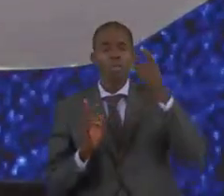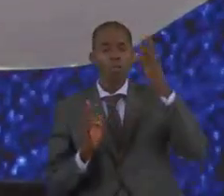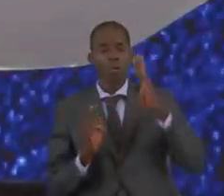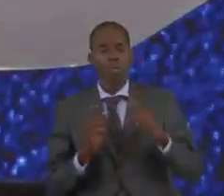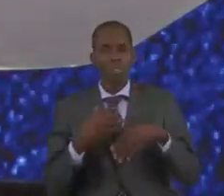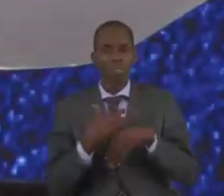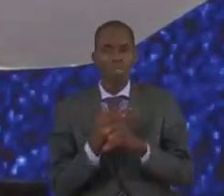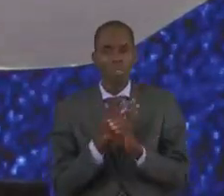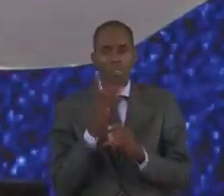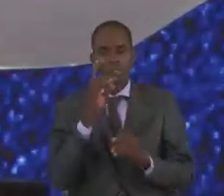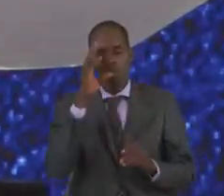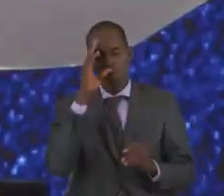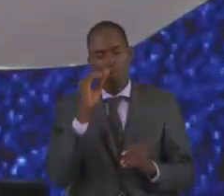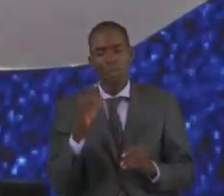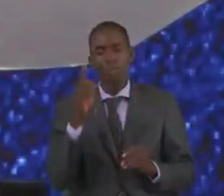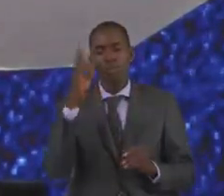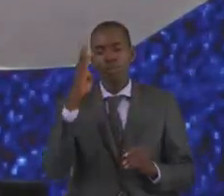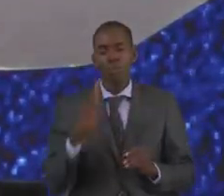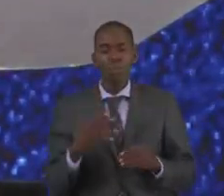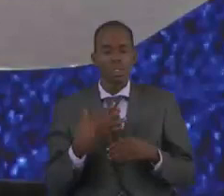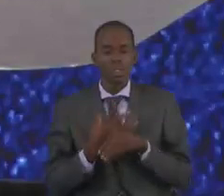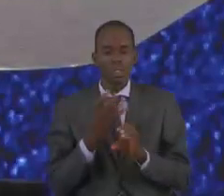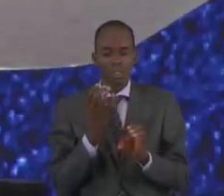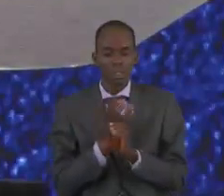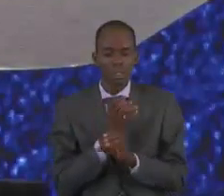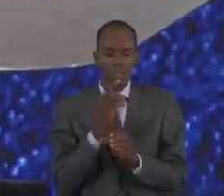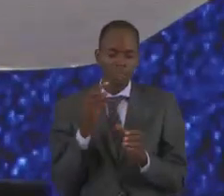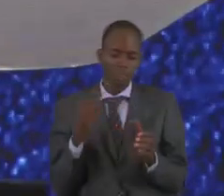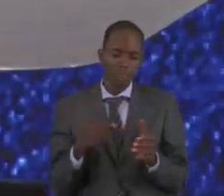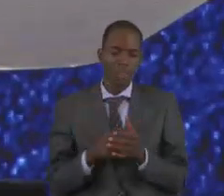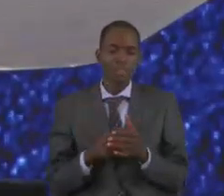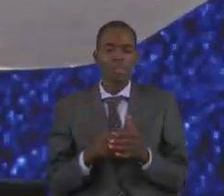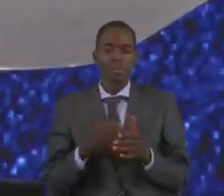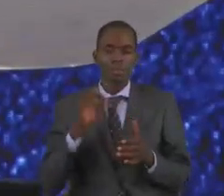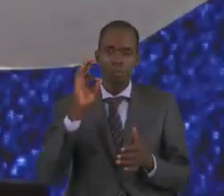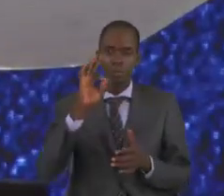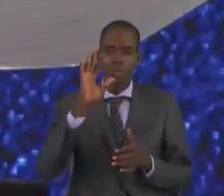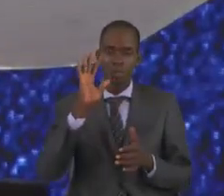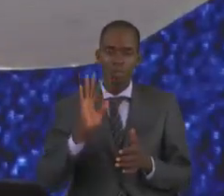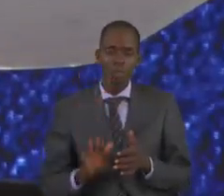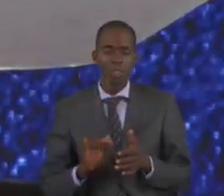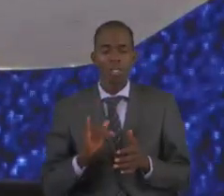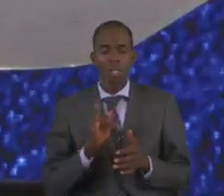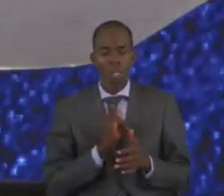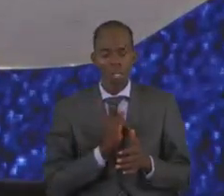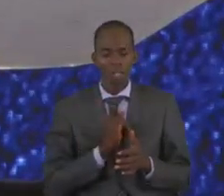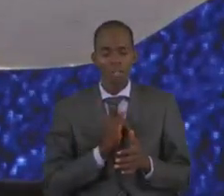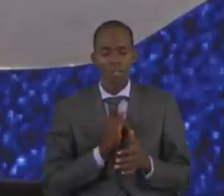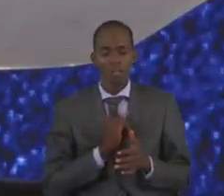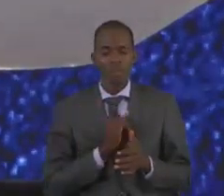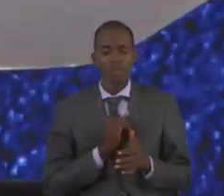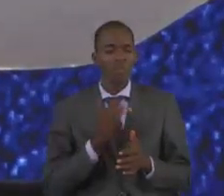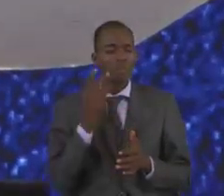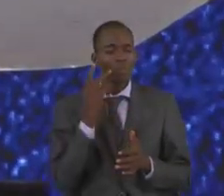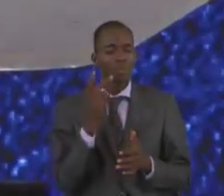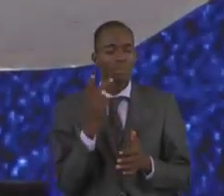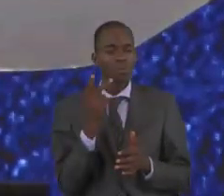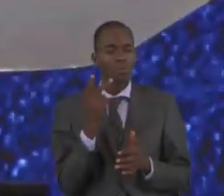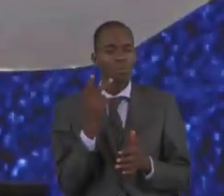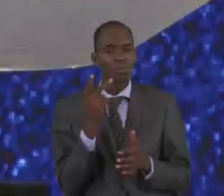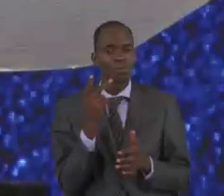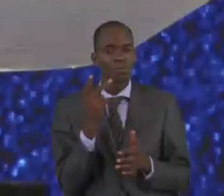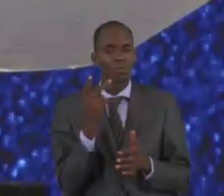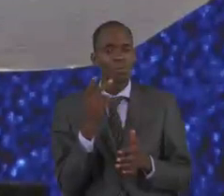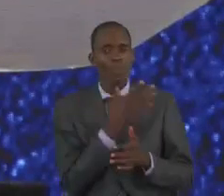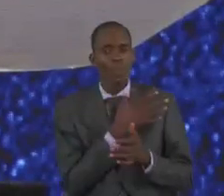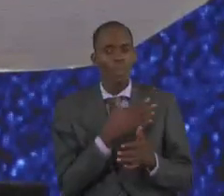created man. God created this minister. And God breathed into man,